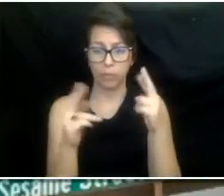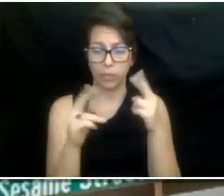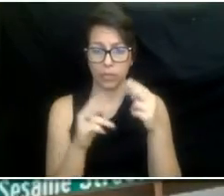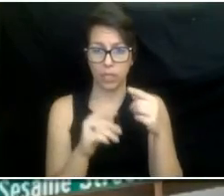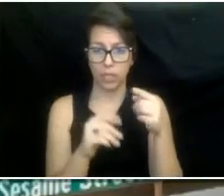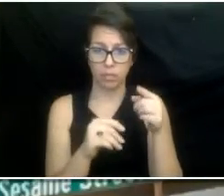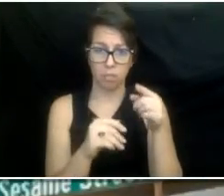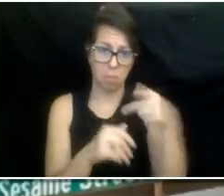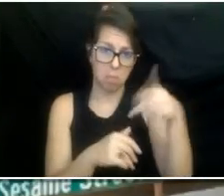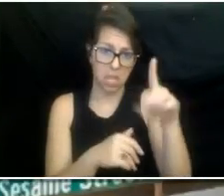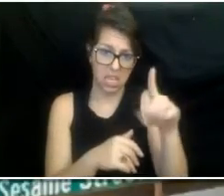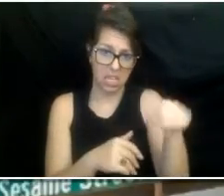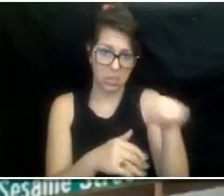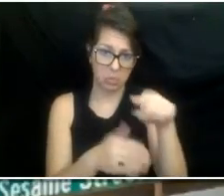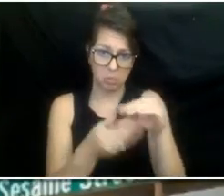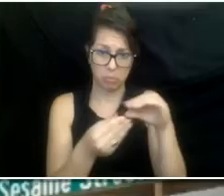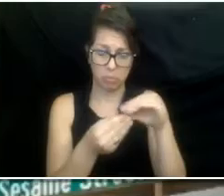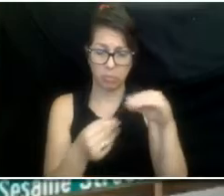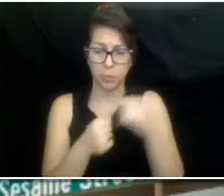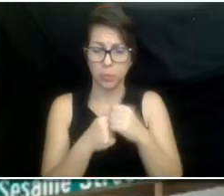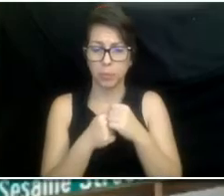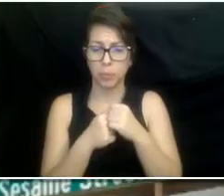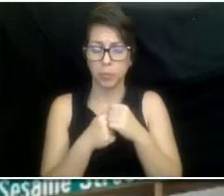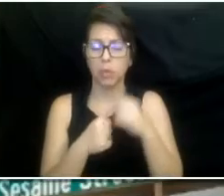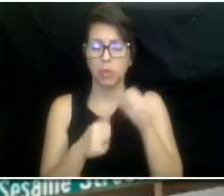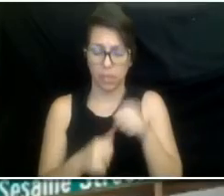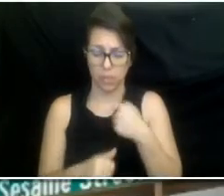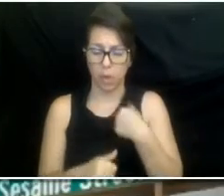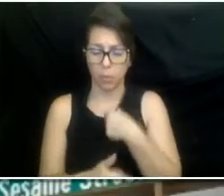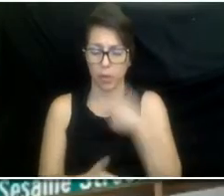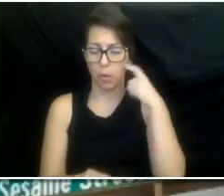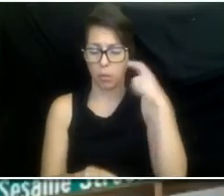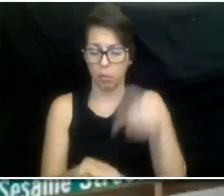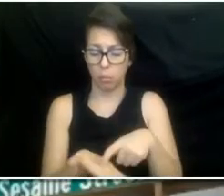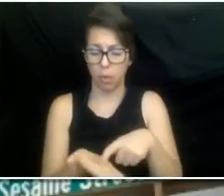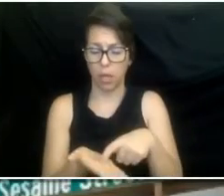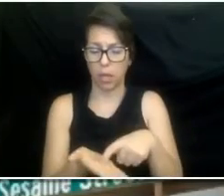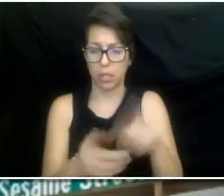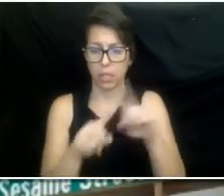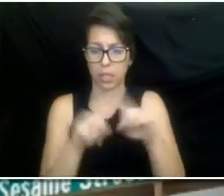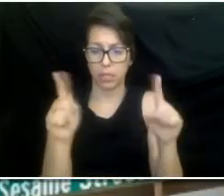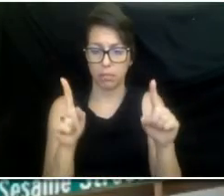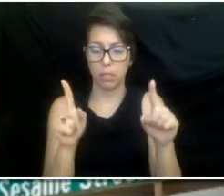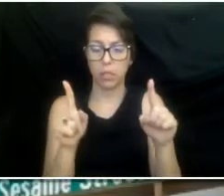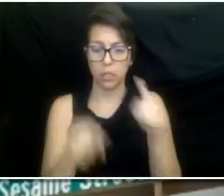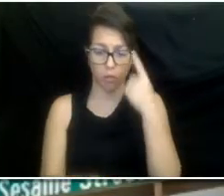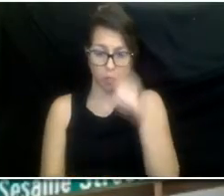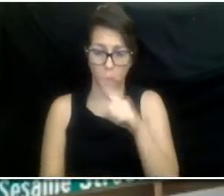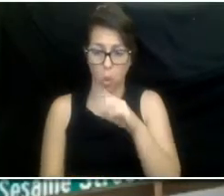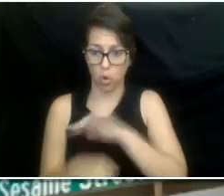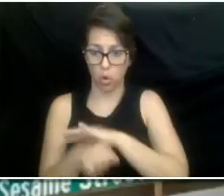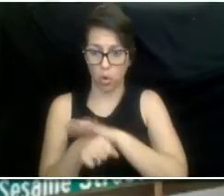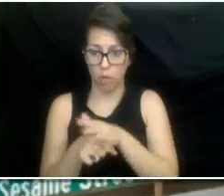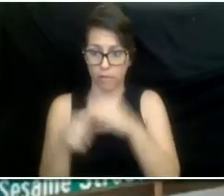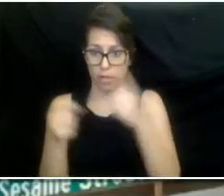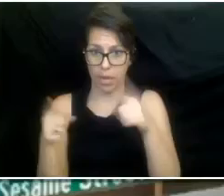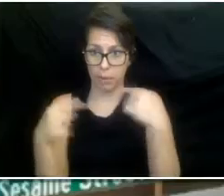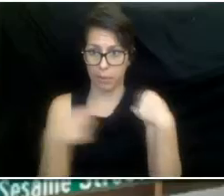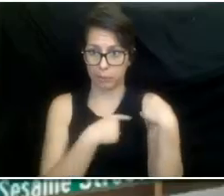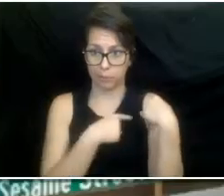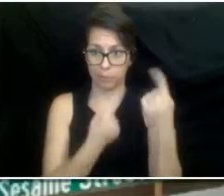down right in DB we have rape complaints felony and misdemeanor complaints all